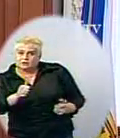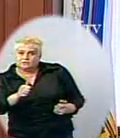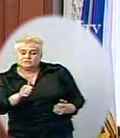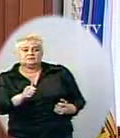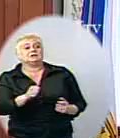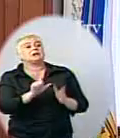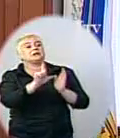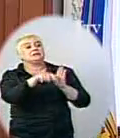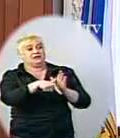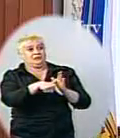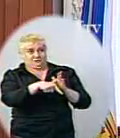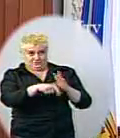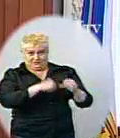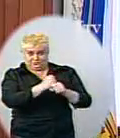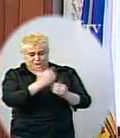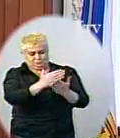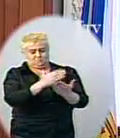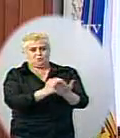later this year.